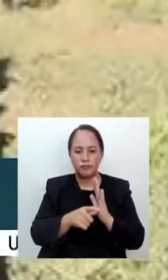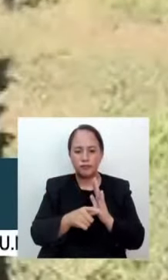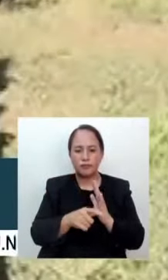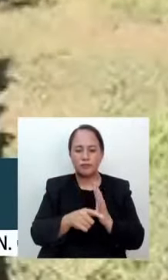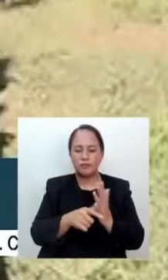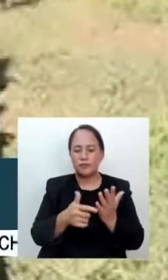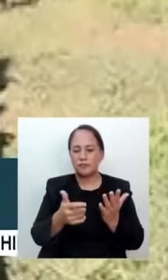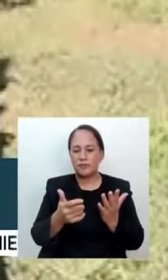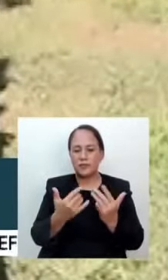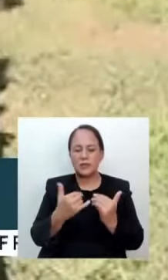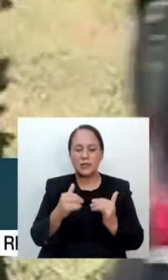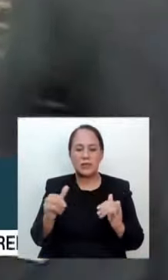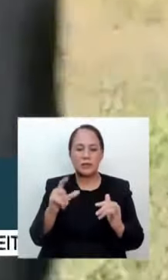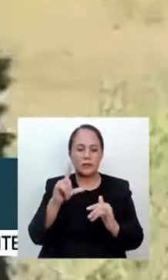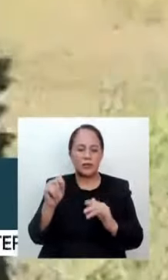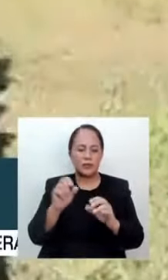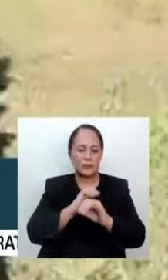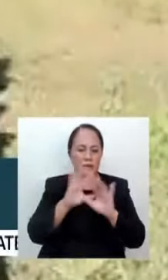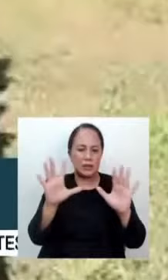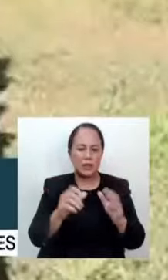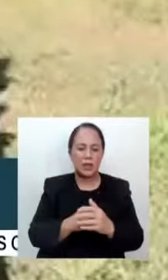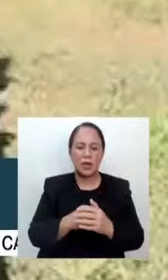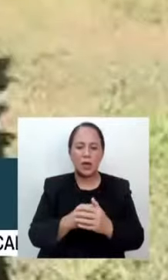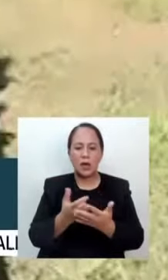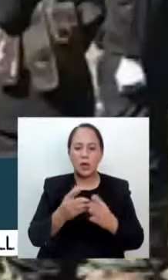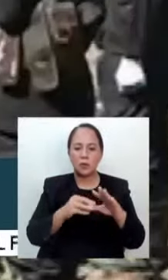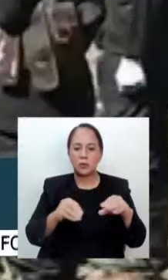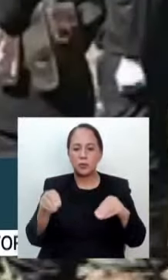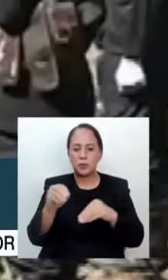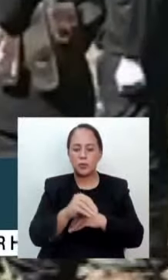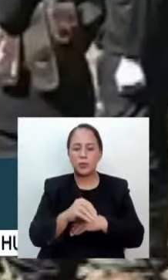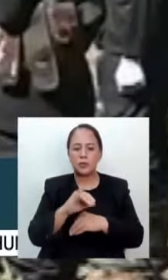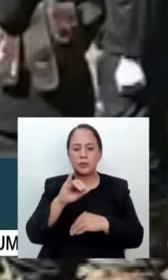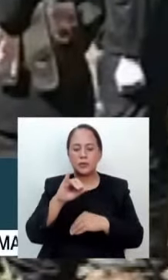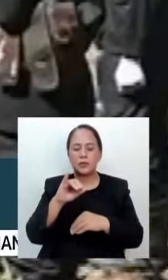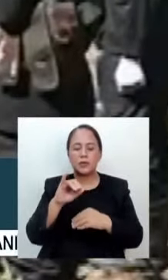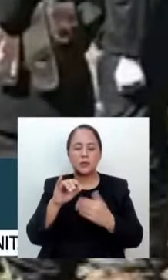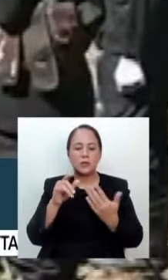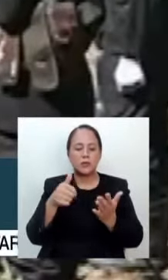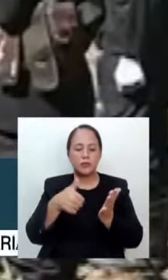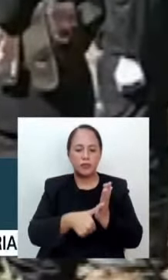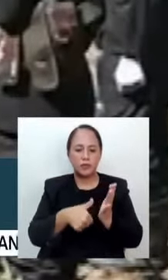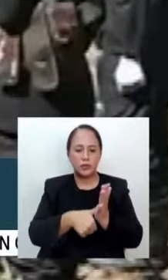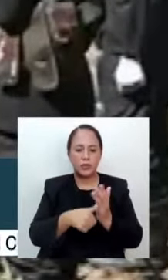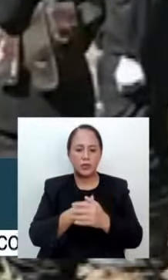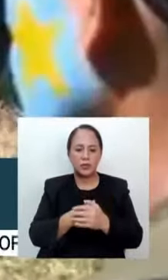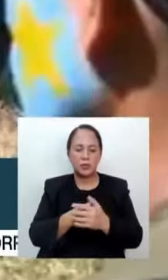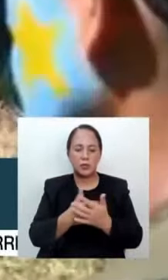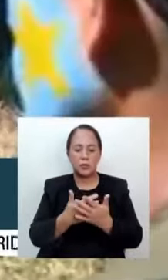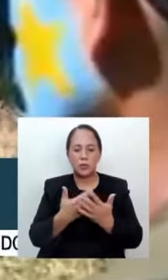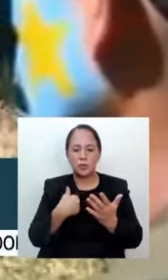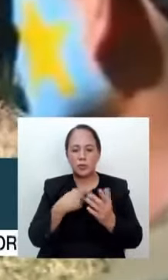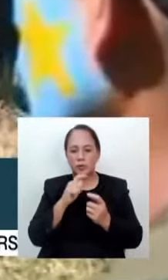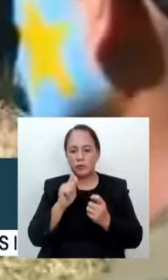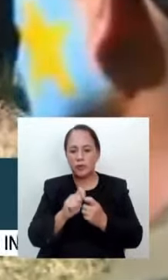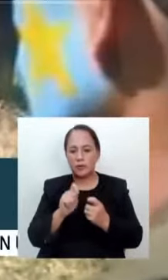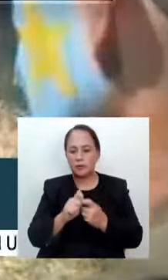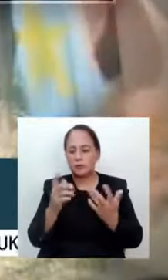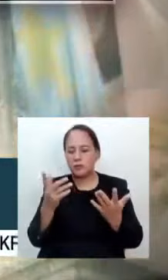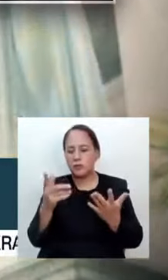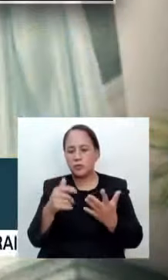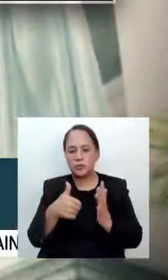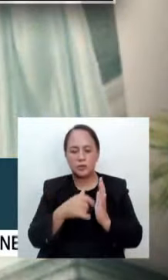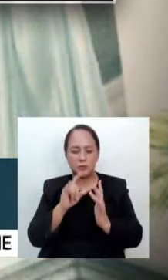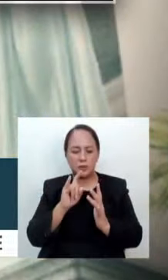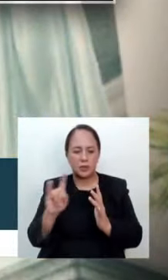It is not immediately clear how her replacement, Justice Antonio Coe Jr., voted, as no breakdown was provided to the media. But according